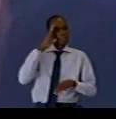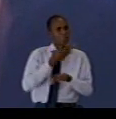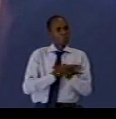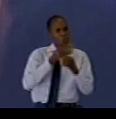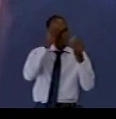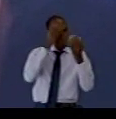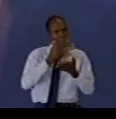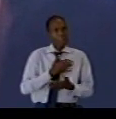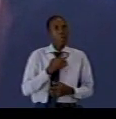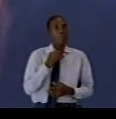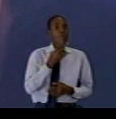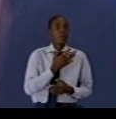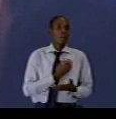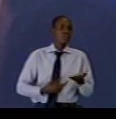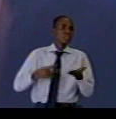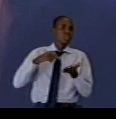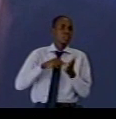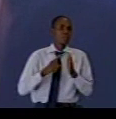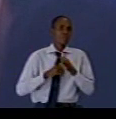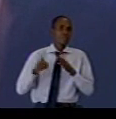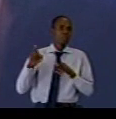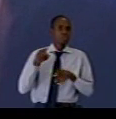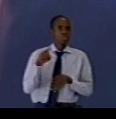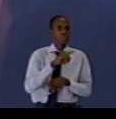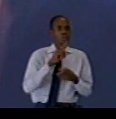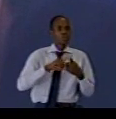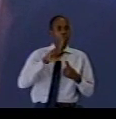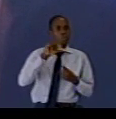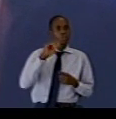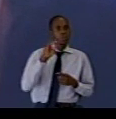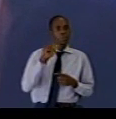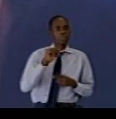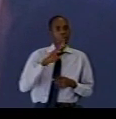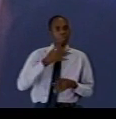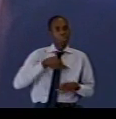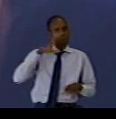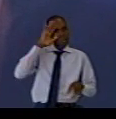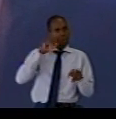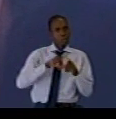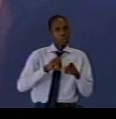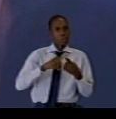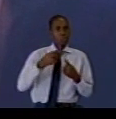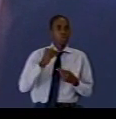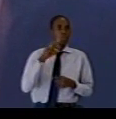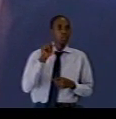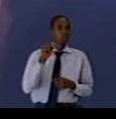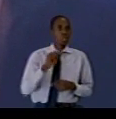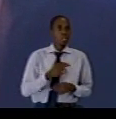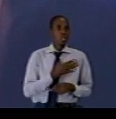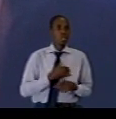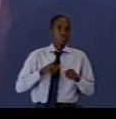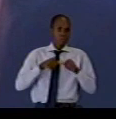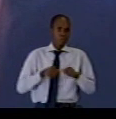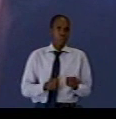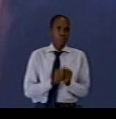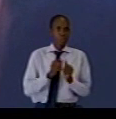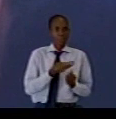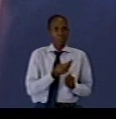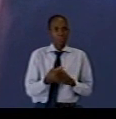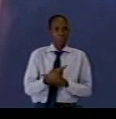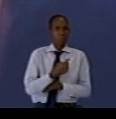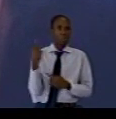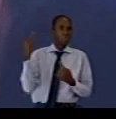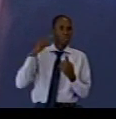my voice, and arise. Flee thou to Laban, my brother, to Haran, and tarry with him a few days, until